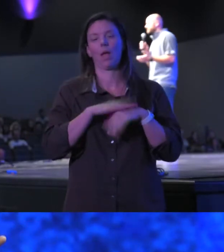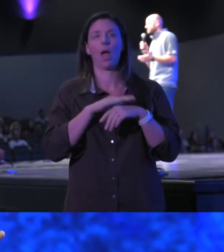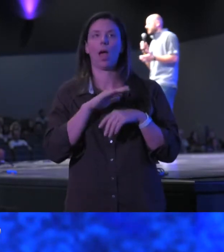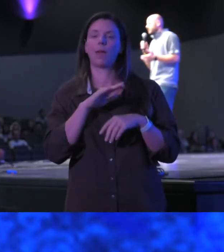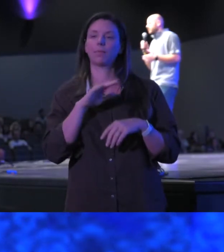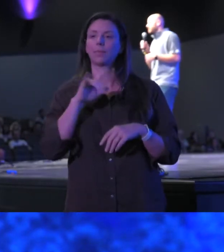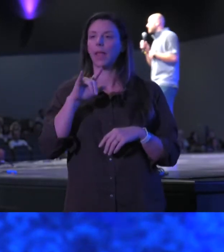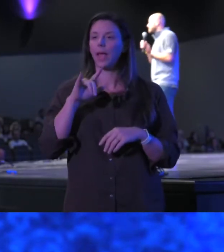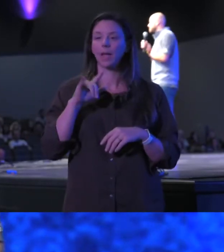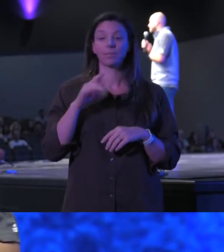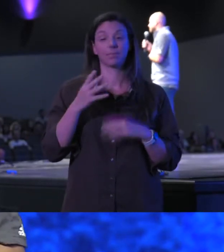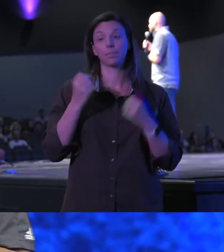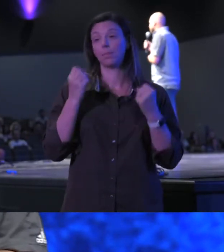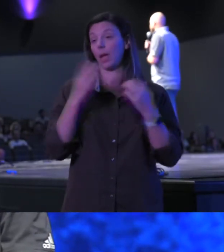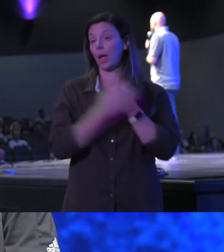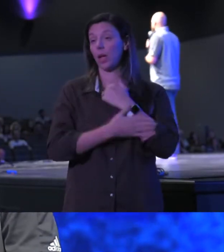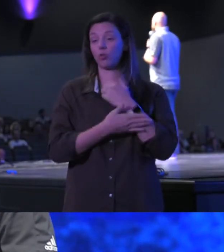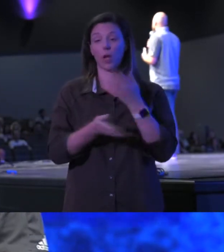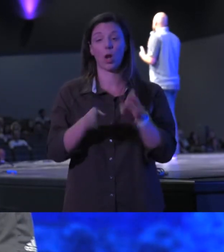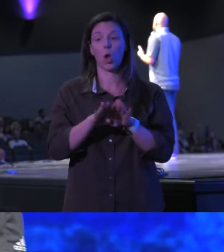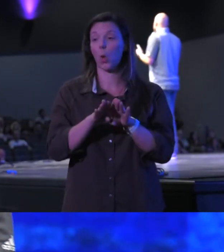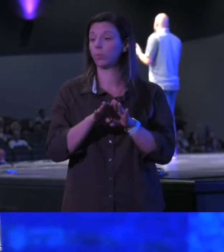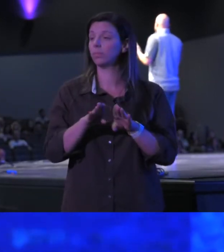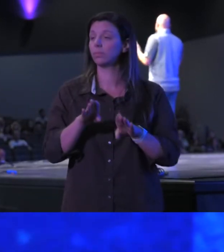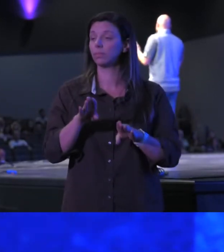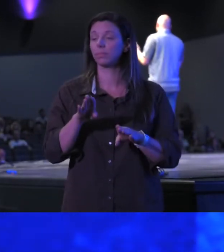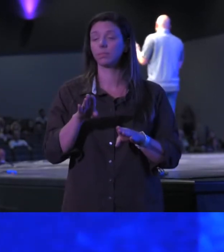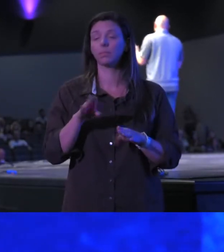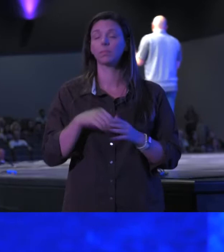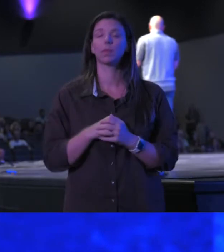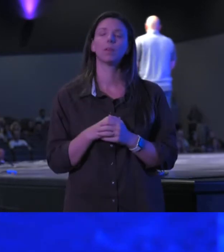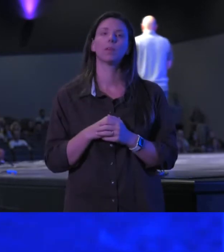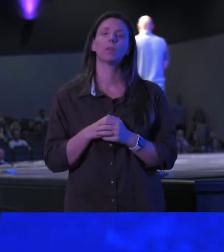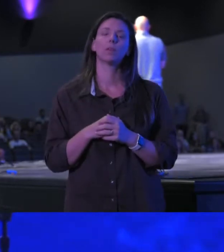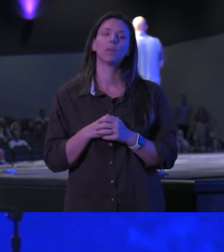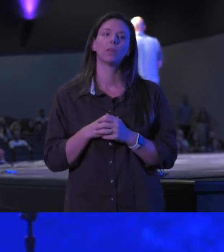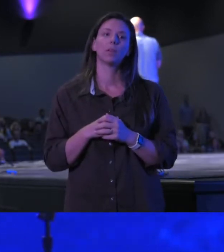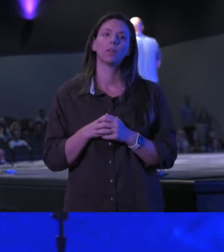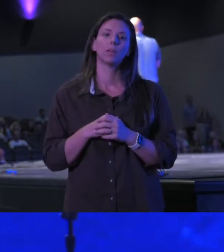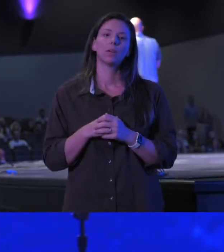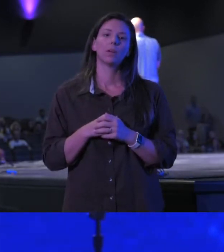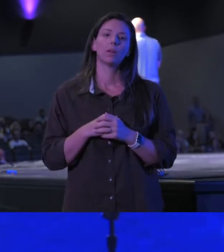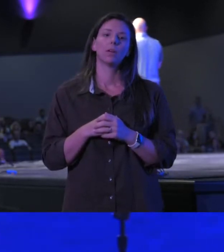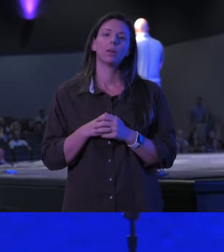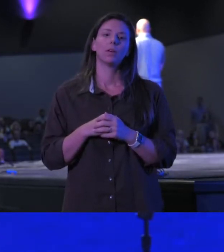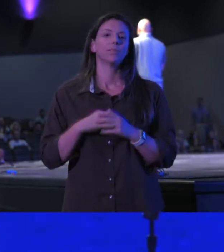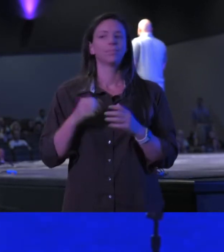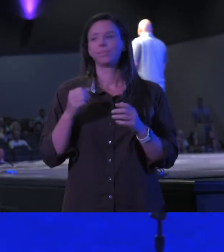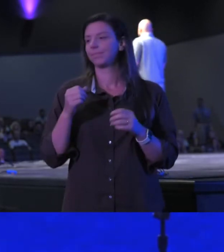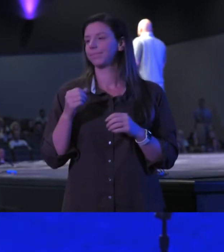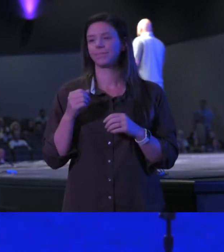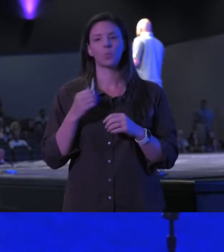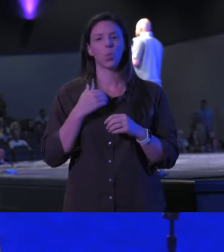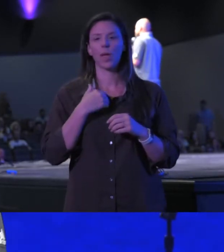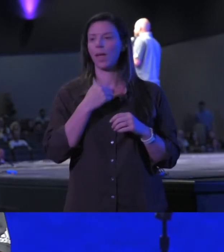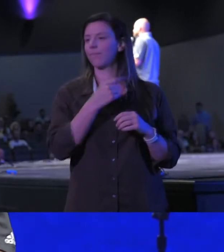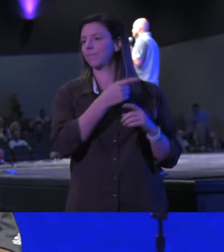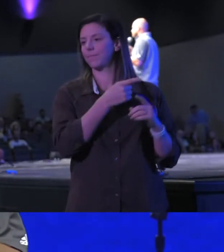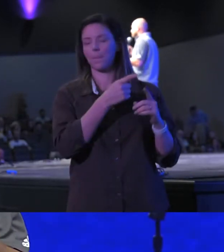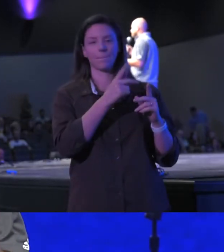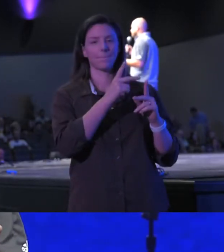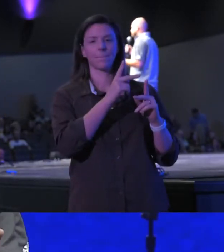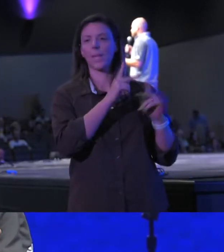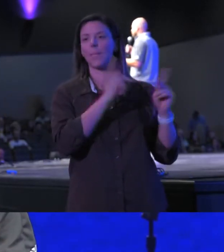were closed. We've had missionaries that we work with that they have been quarantined in their homes since January, and they are just